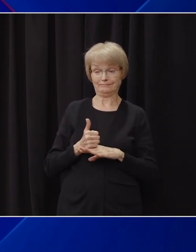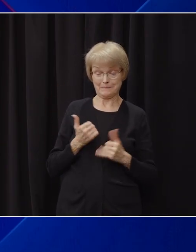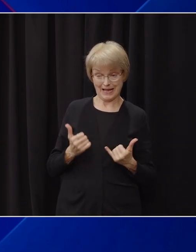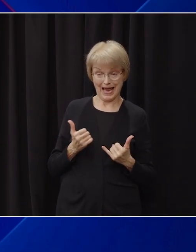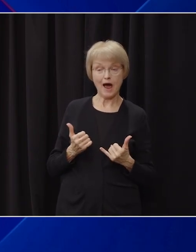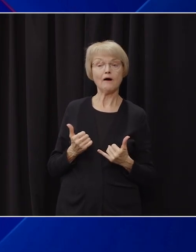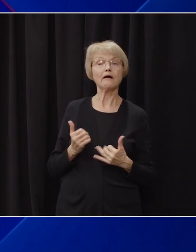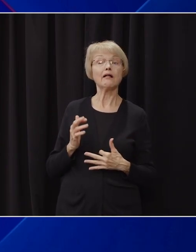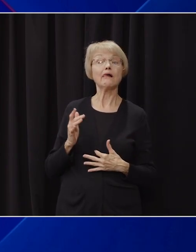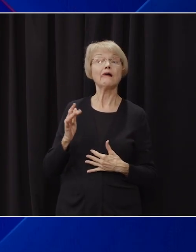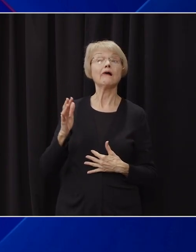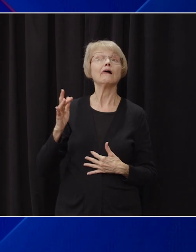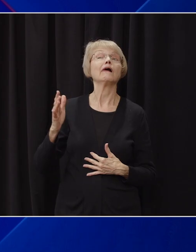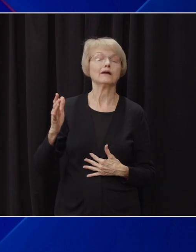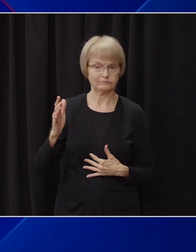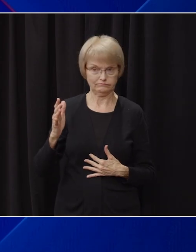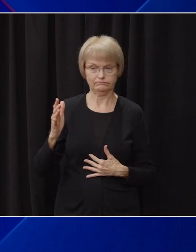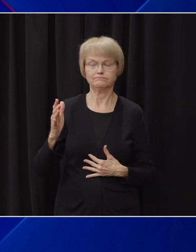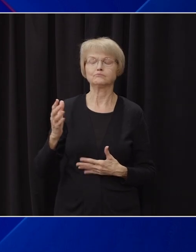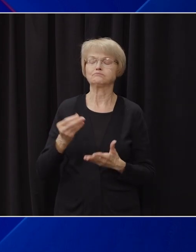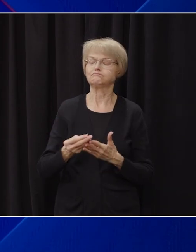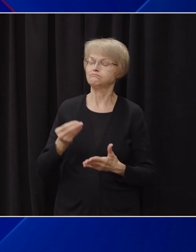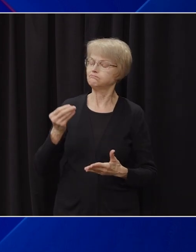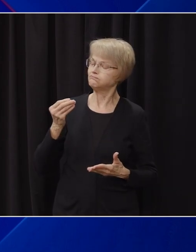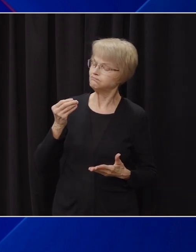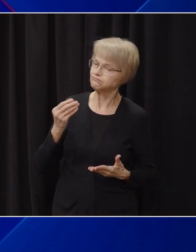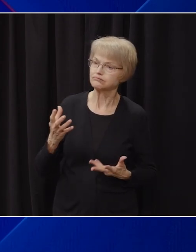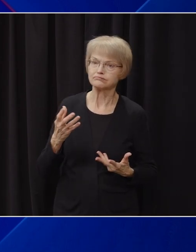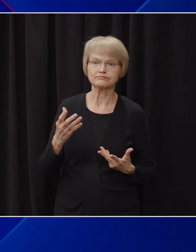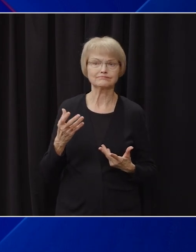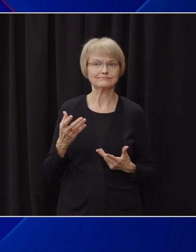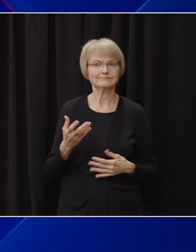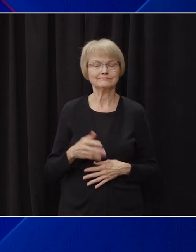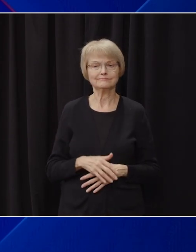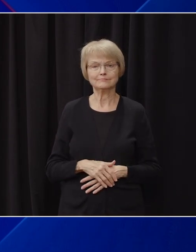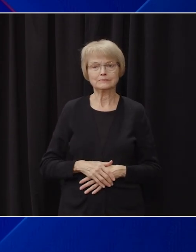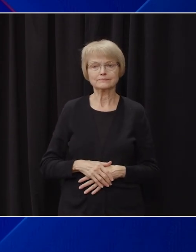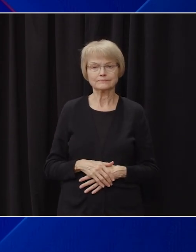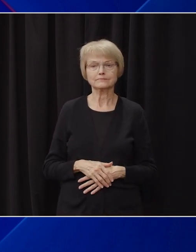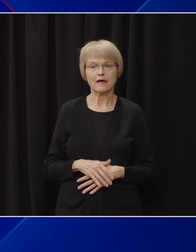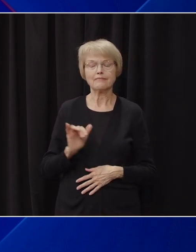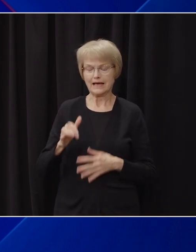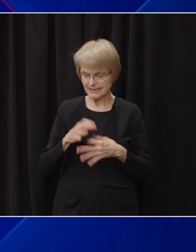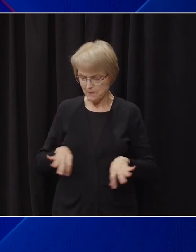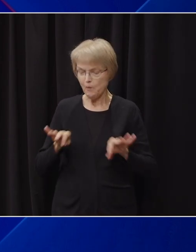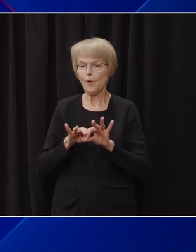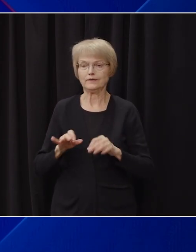expensive than doing it in the future when it's going to be required, like that's important.